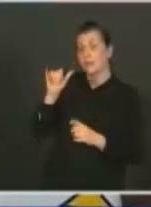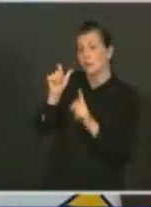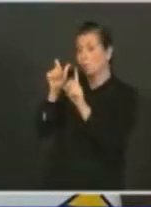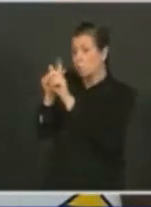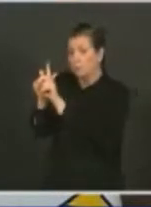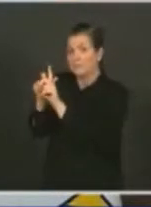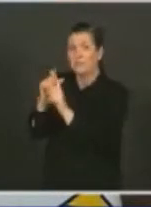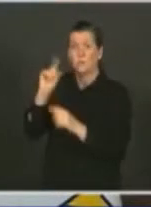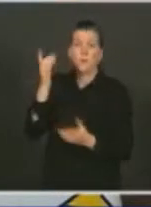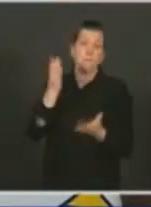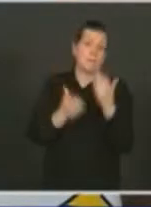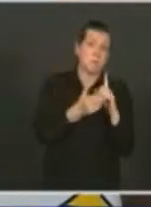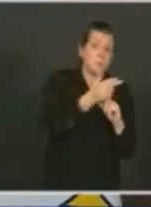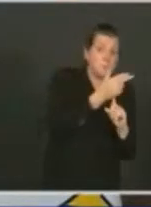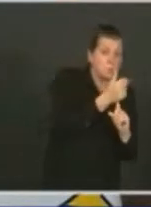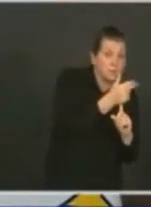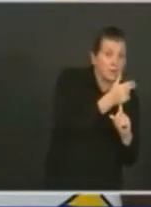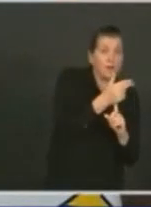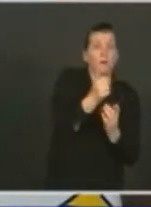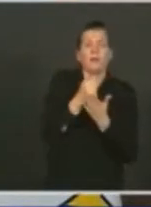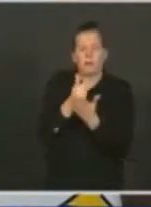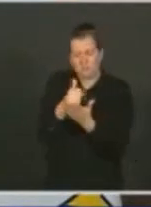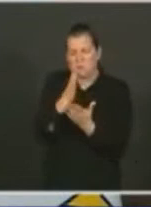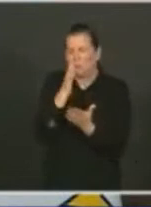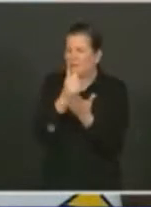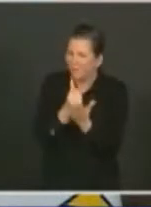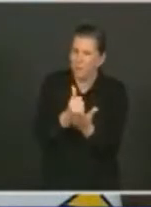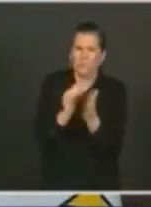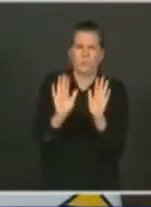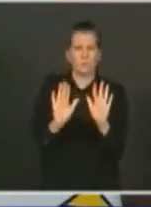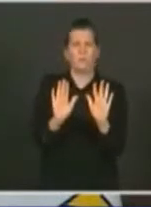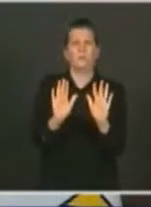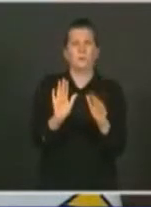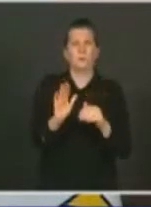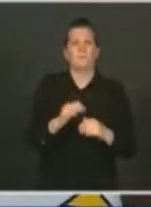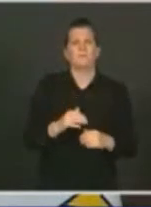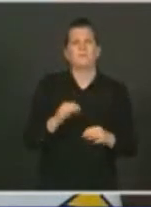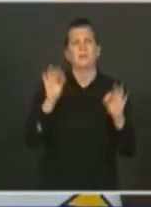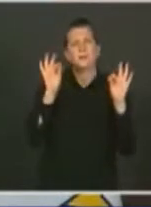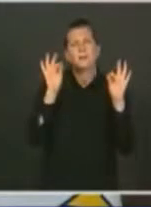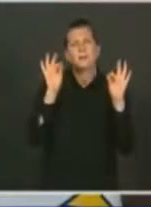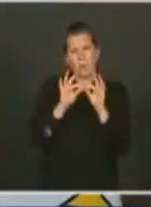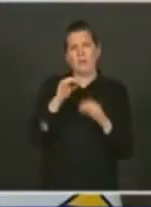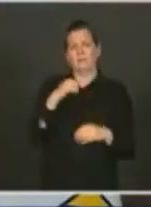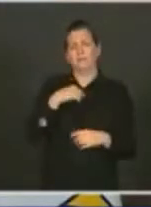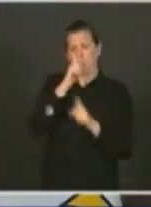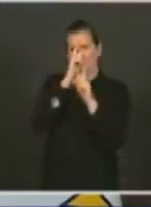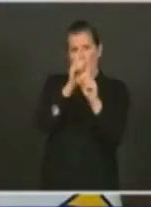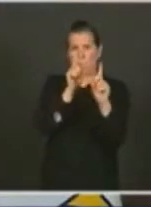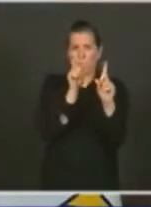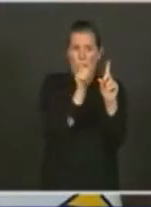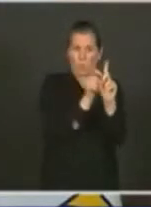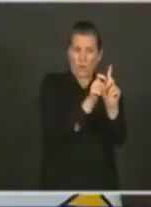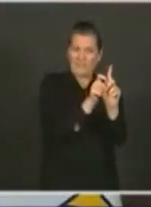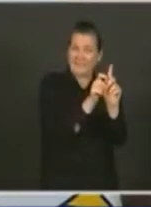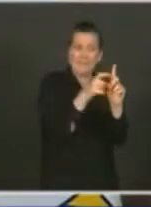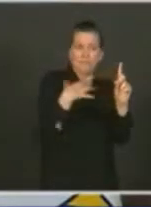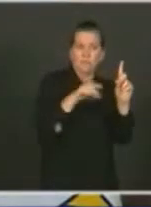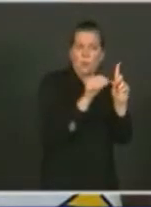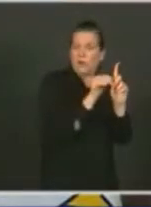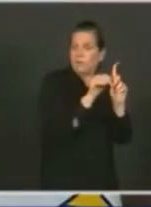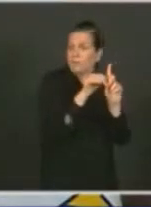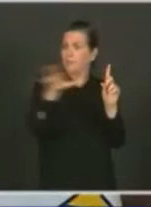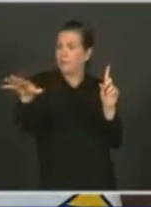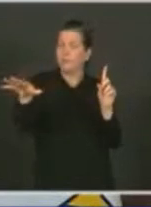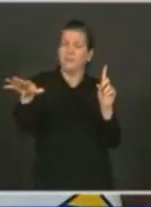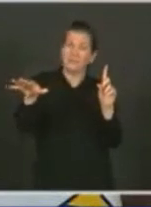it. But the important thing is that you get isolated as fast as possible. So this is a big deal.